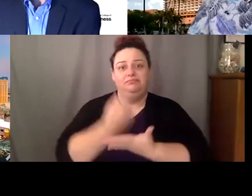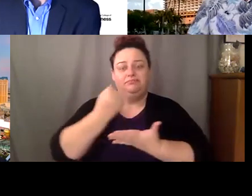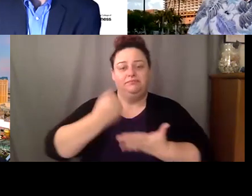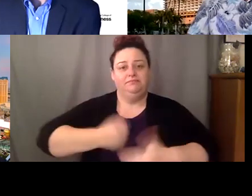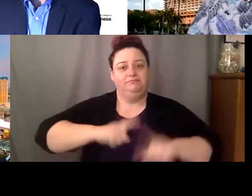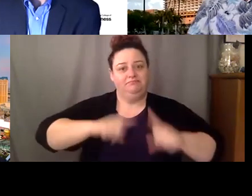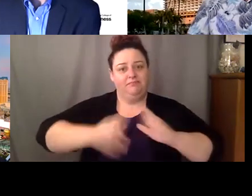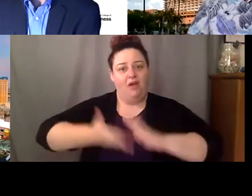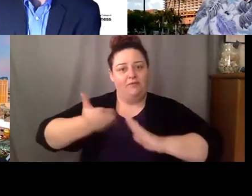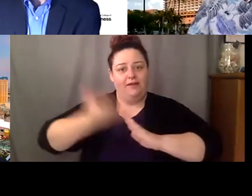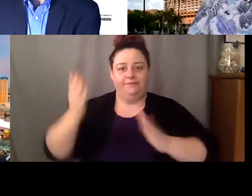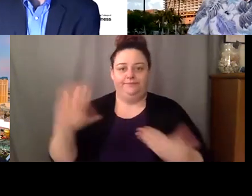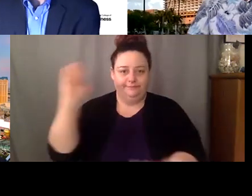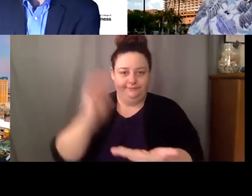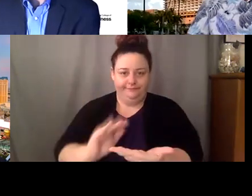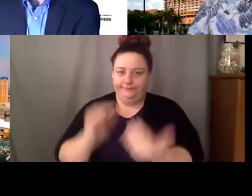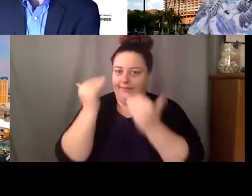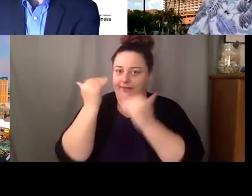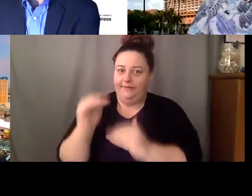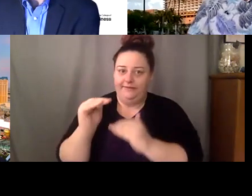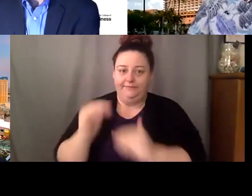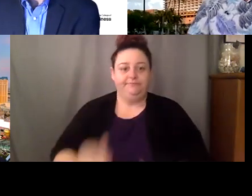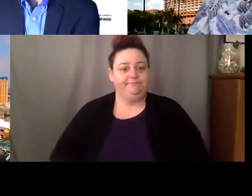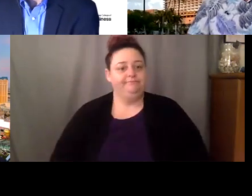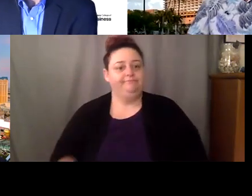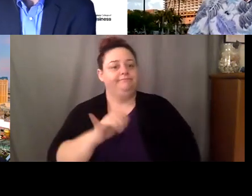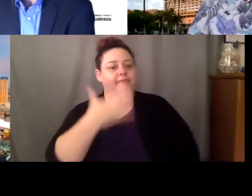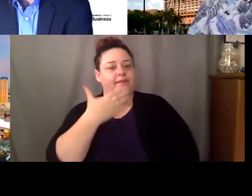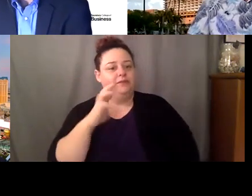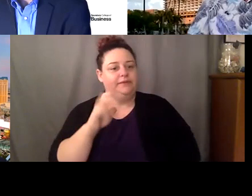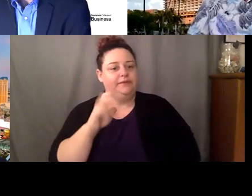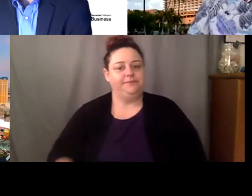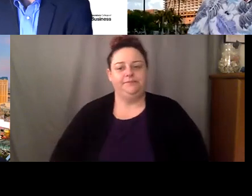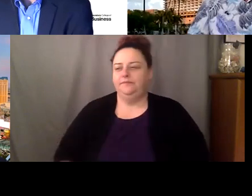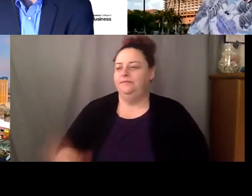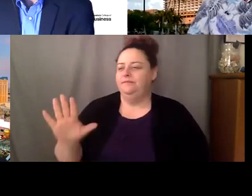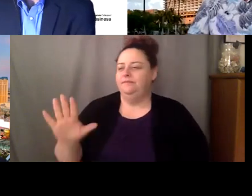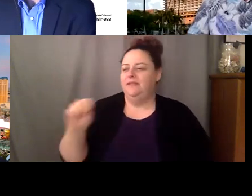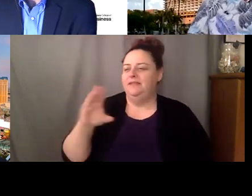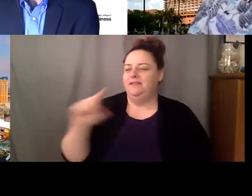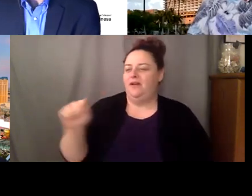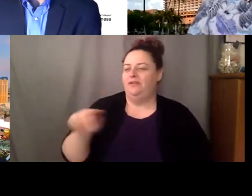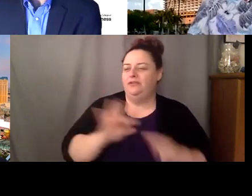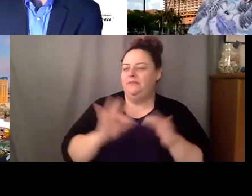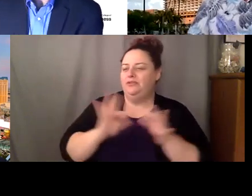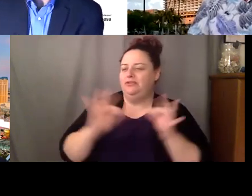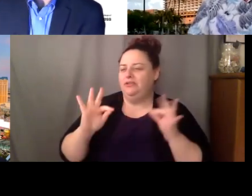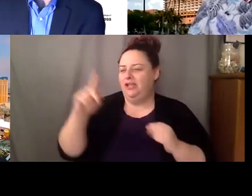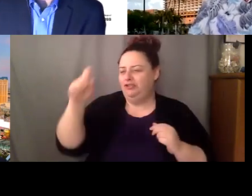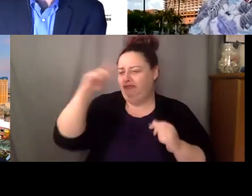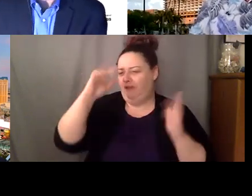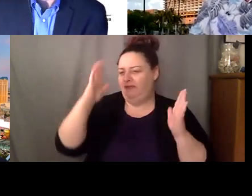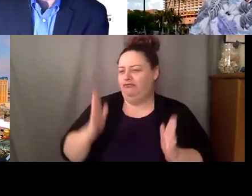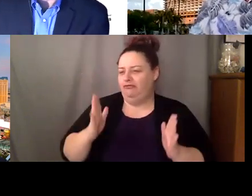were really limited. Gotcha, thanks. Scott, you mentioned that the governor basically